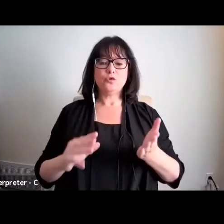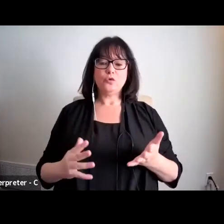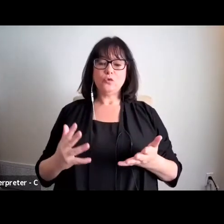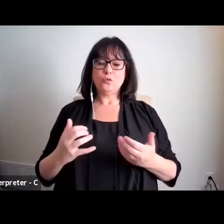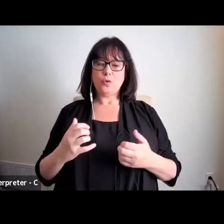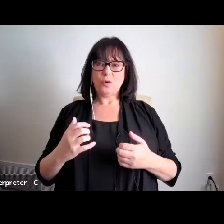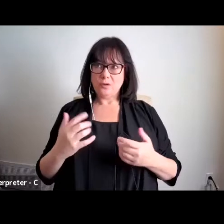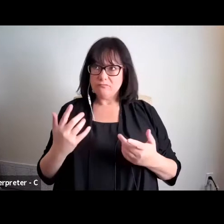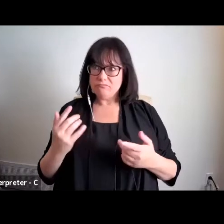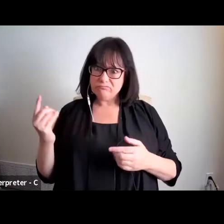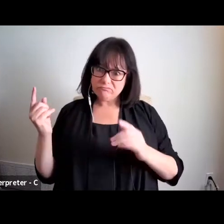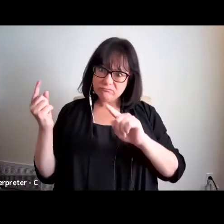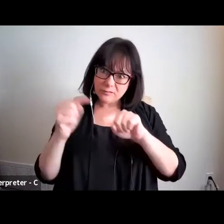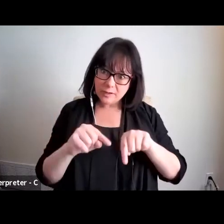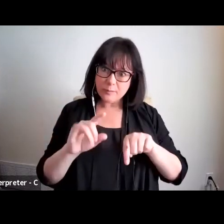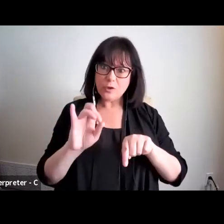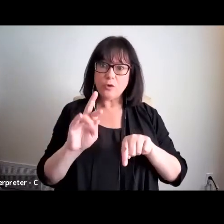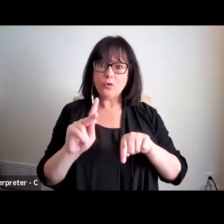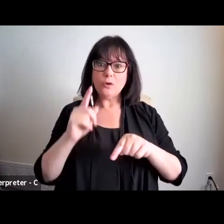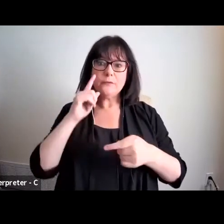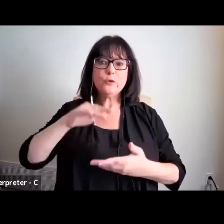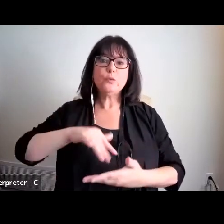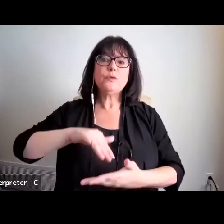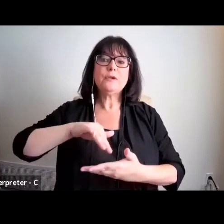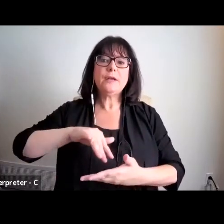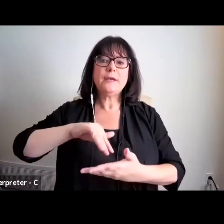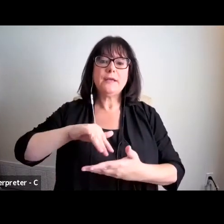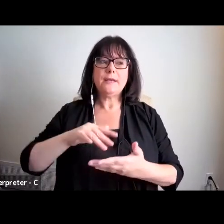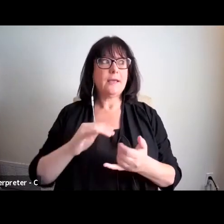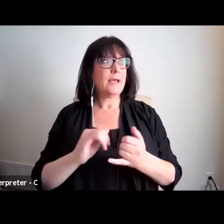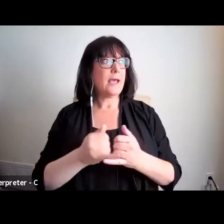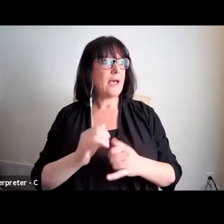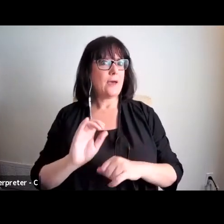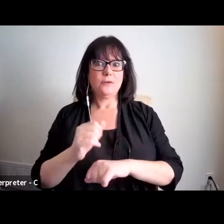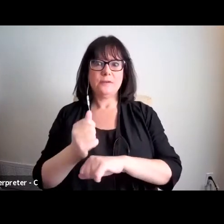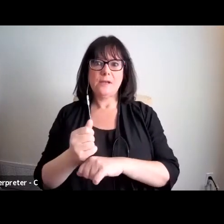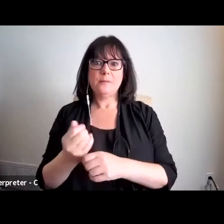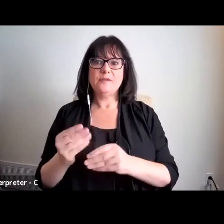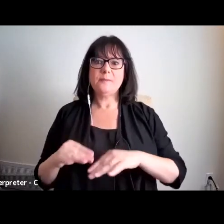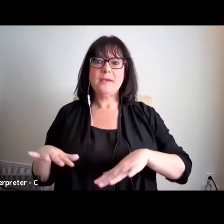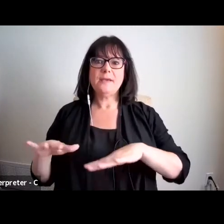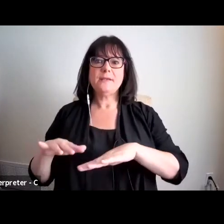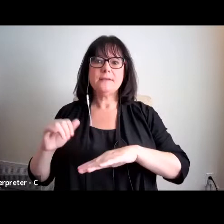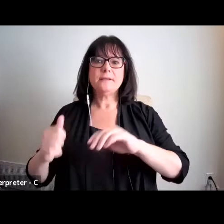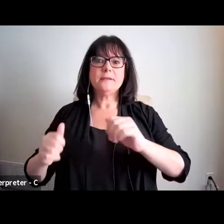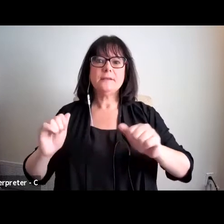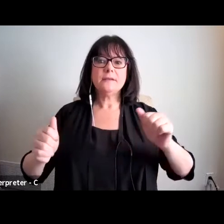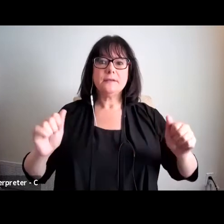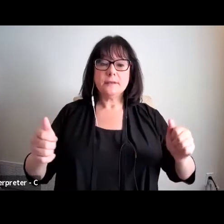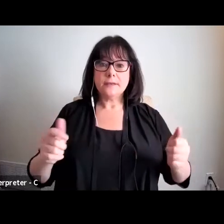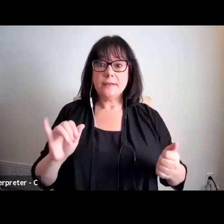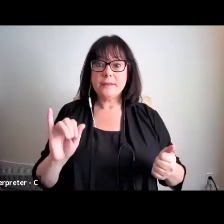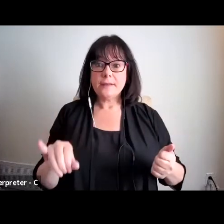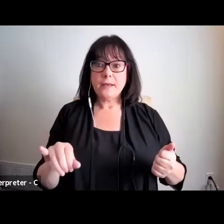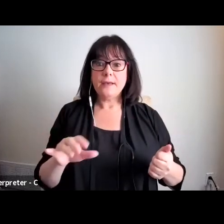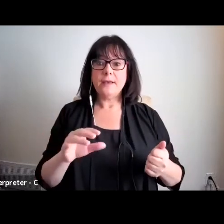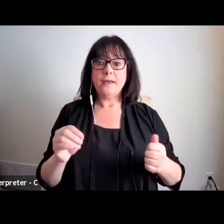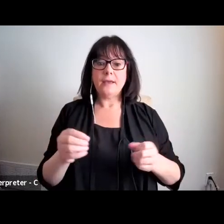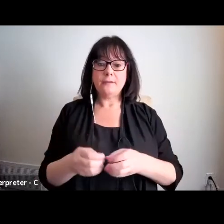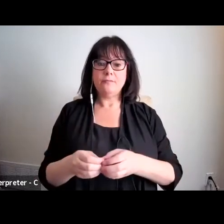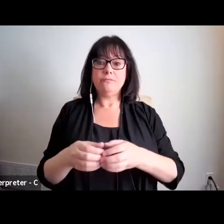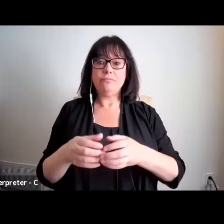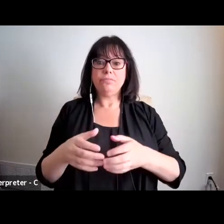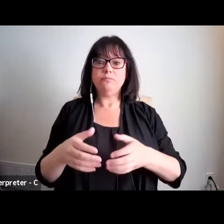accommodations. And the goal is to slowly broaden access as it is safe to do so.